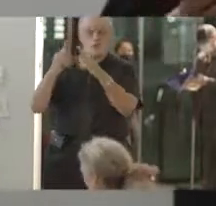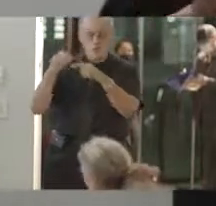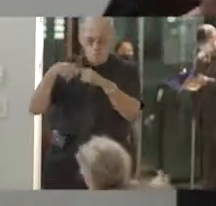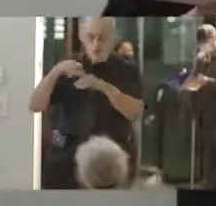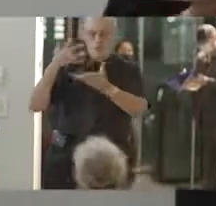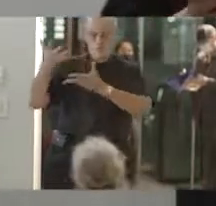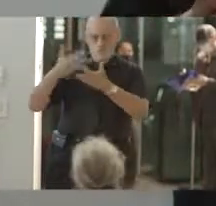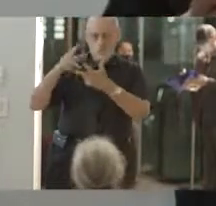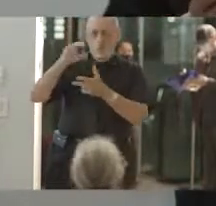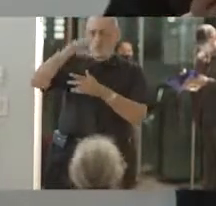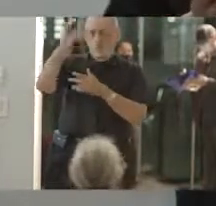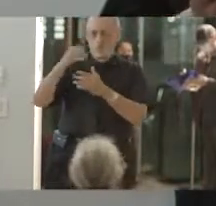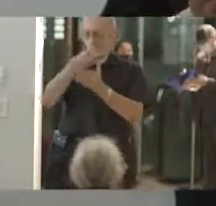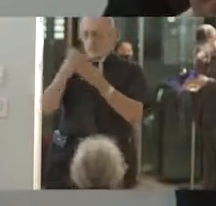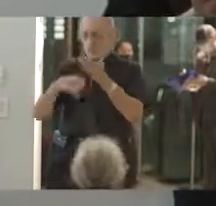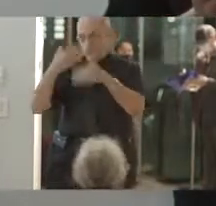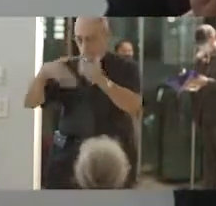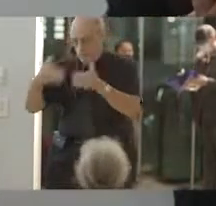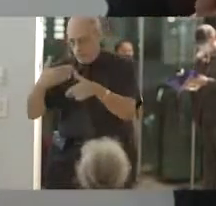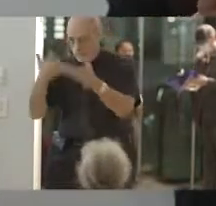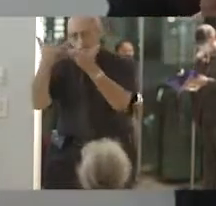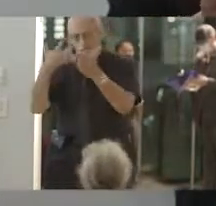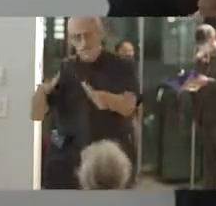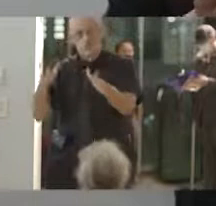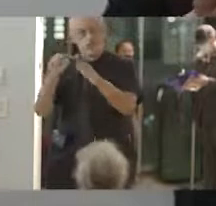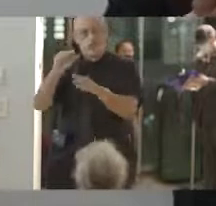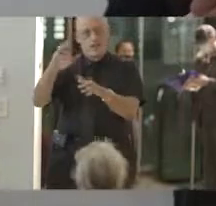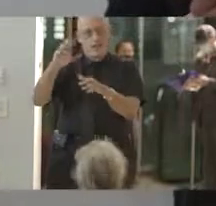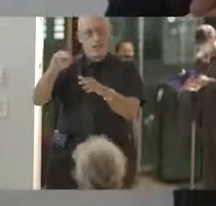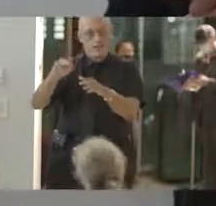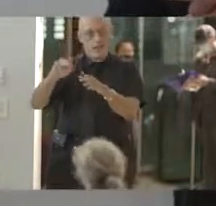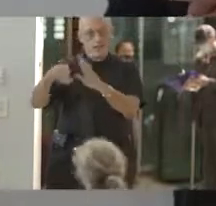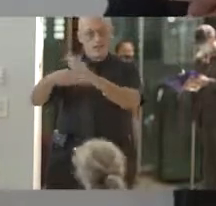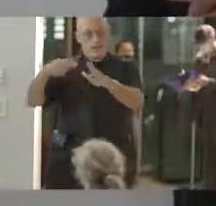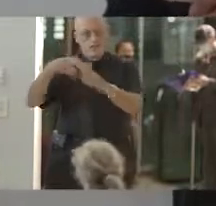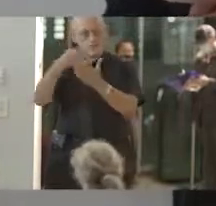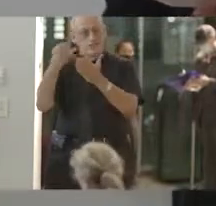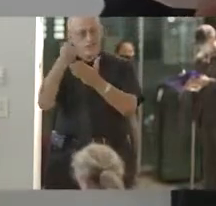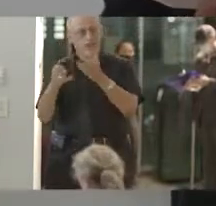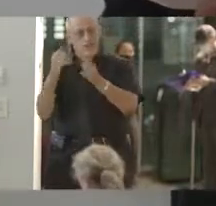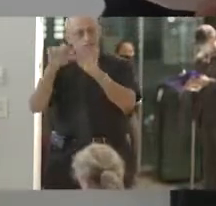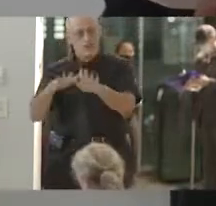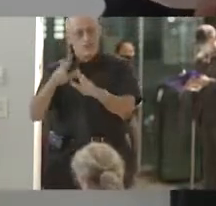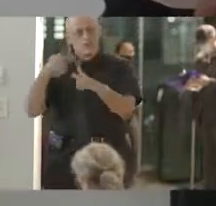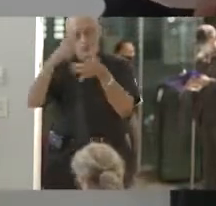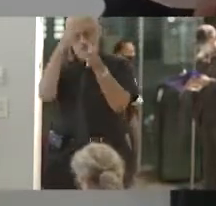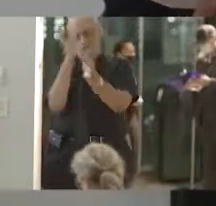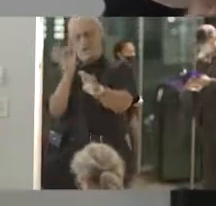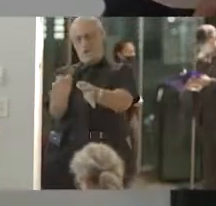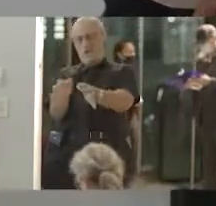about 30% design with AECOM as the design engineer. Once we made the determination